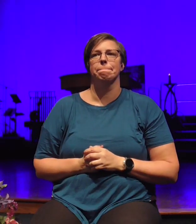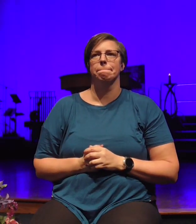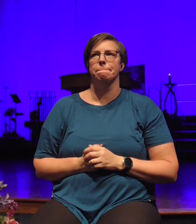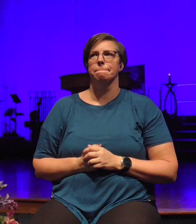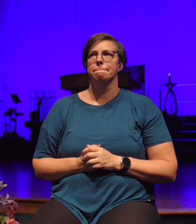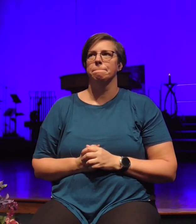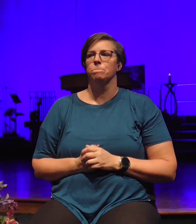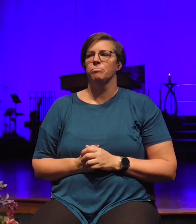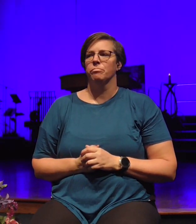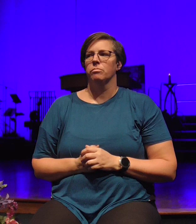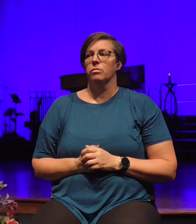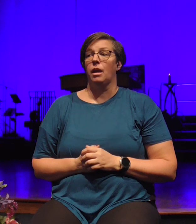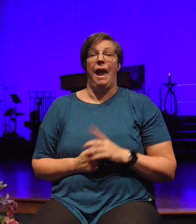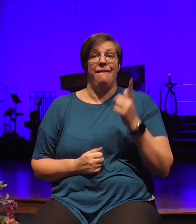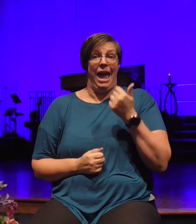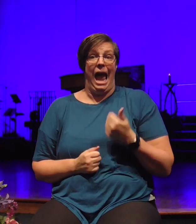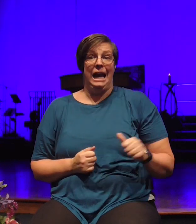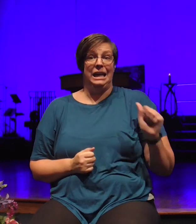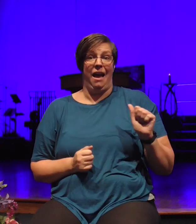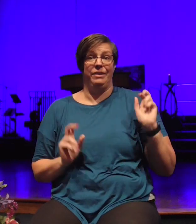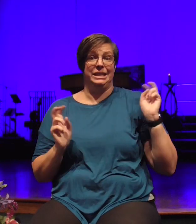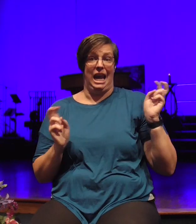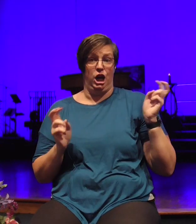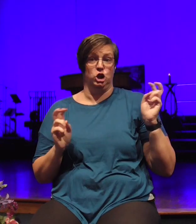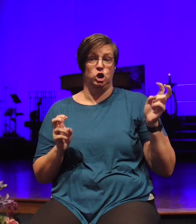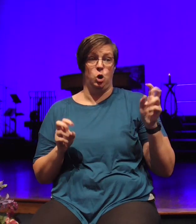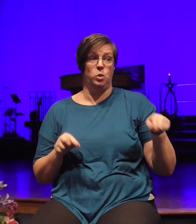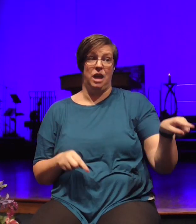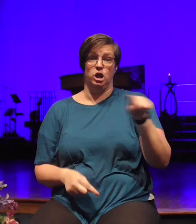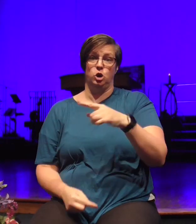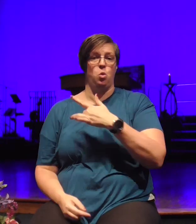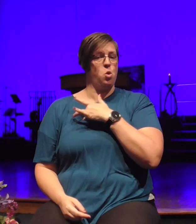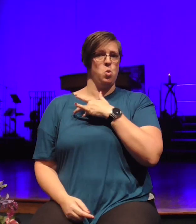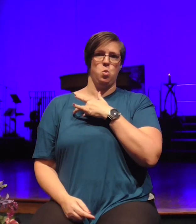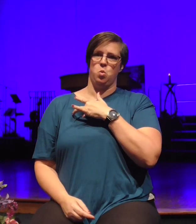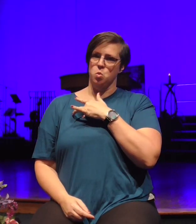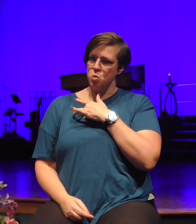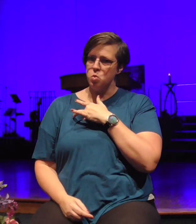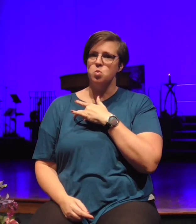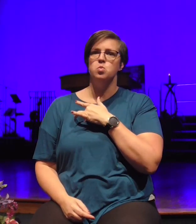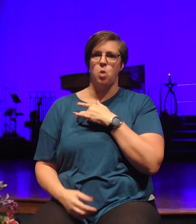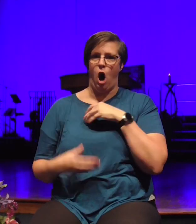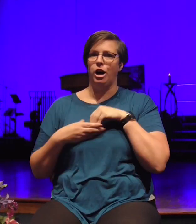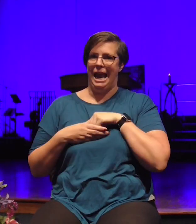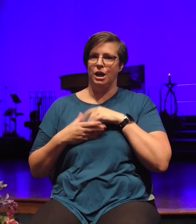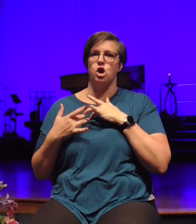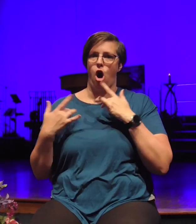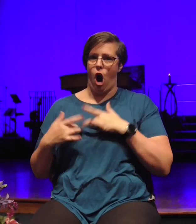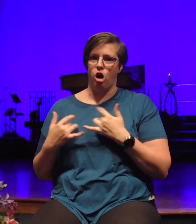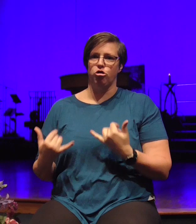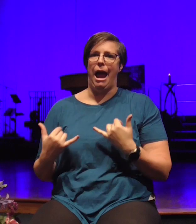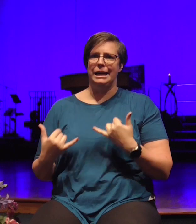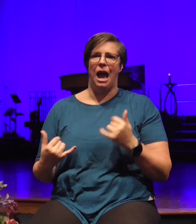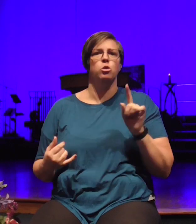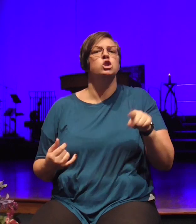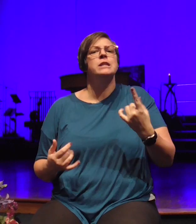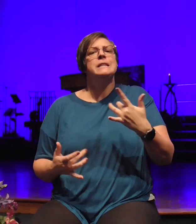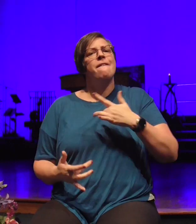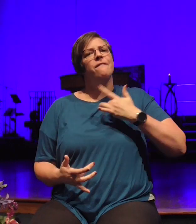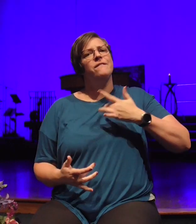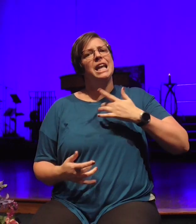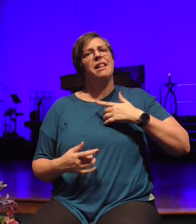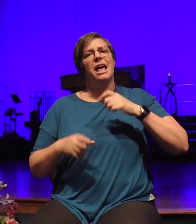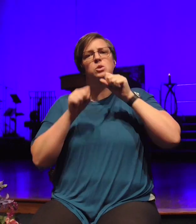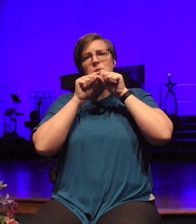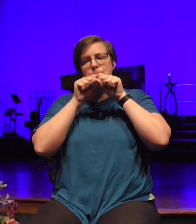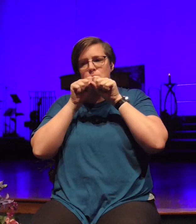And if any of these issues are issues that you can feel are in your heart, just feel as we breathe out together if there